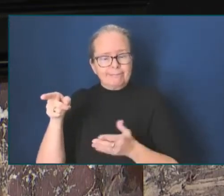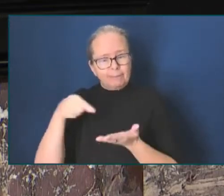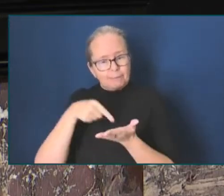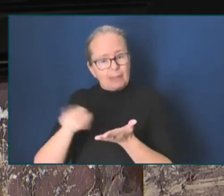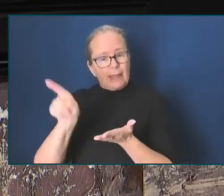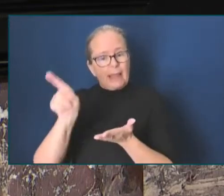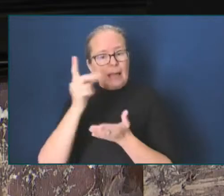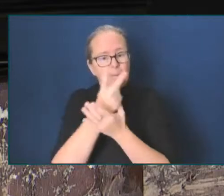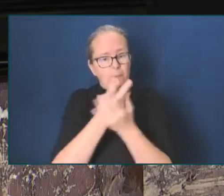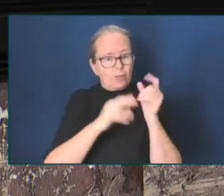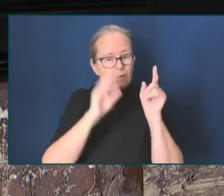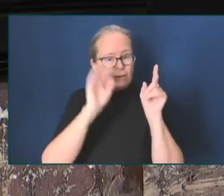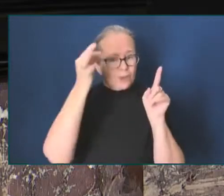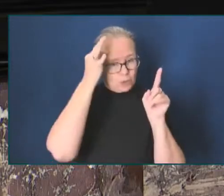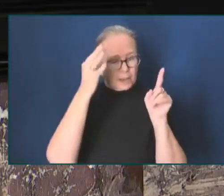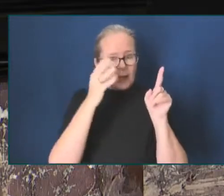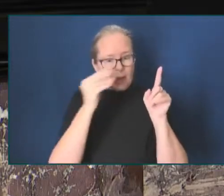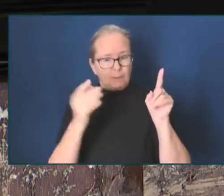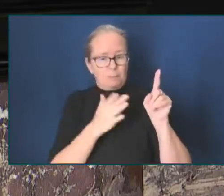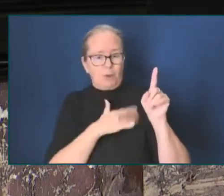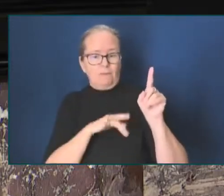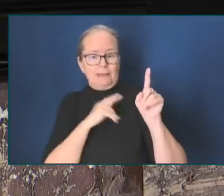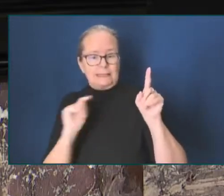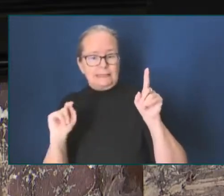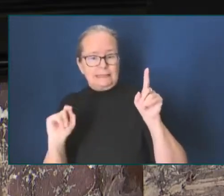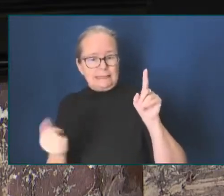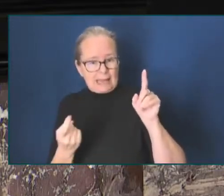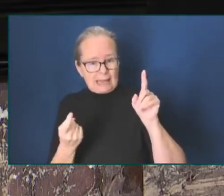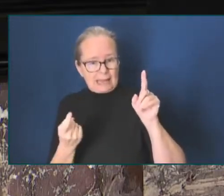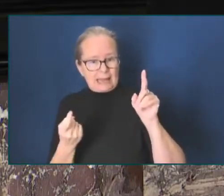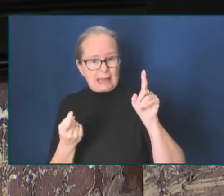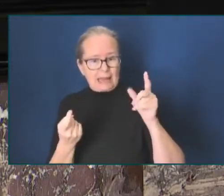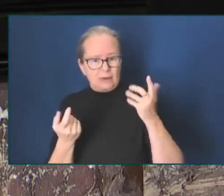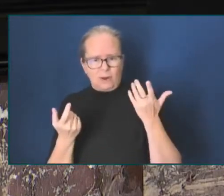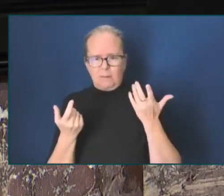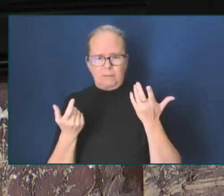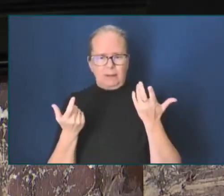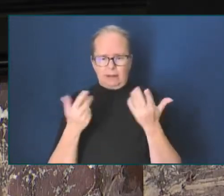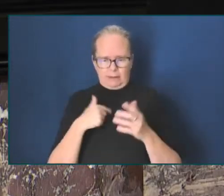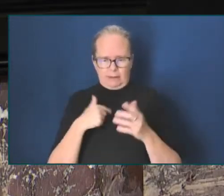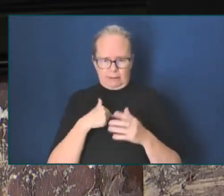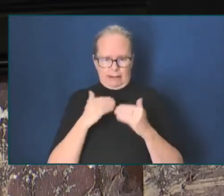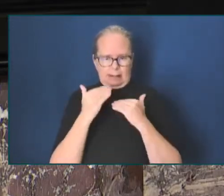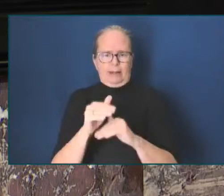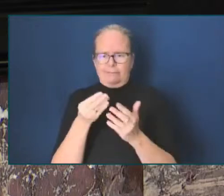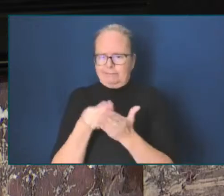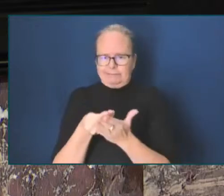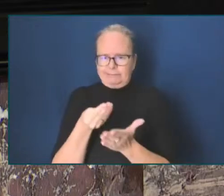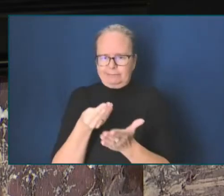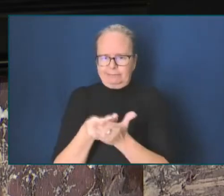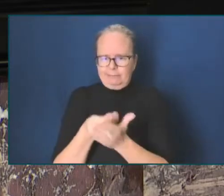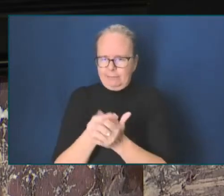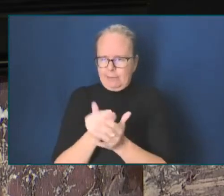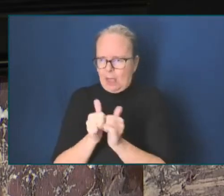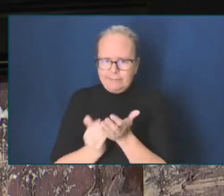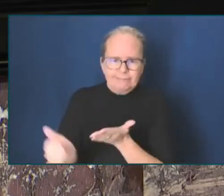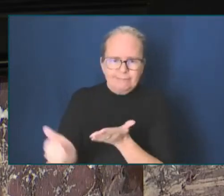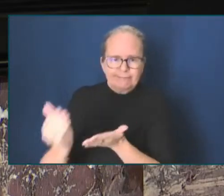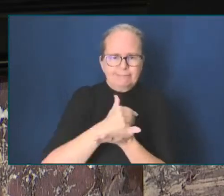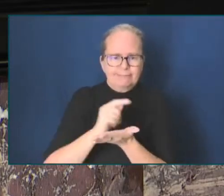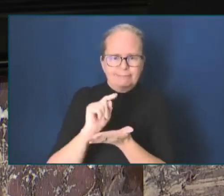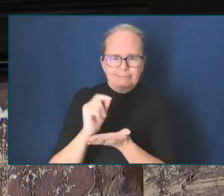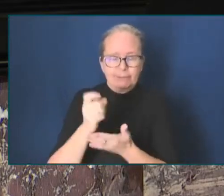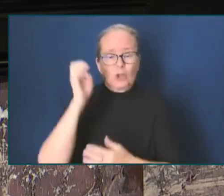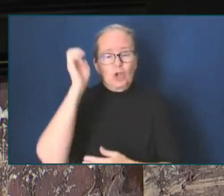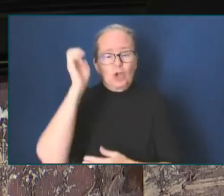to see a system that has real meaningful change. European jurisdictions don't have these problems. Member, can we have a